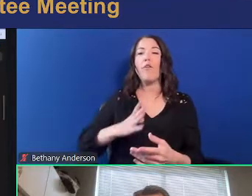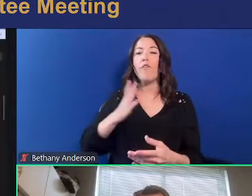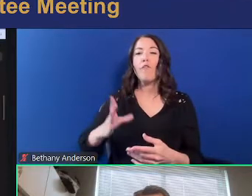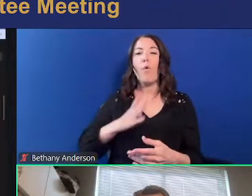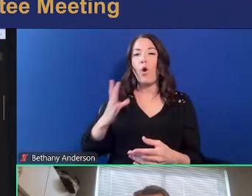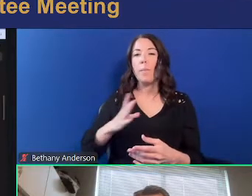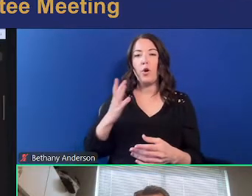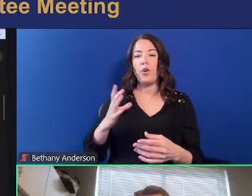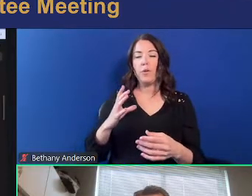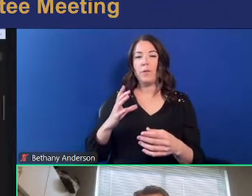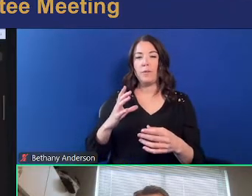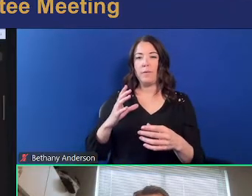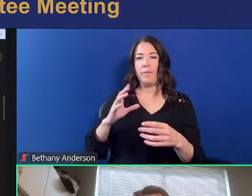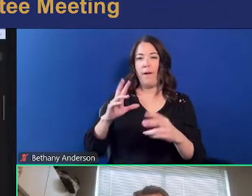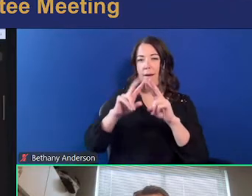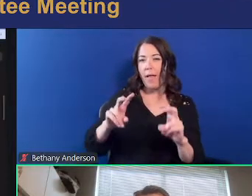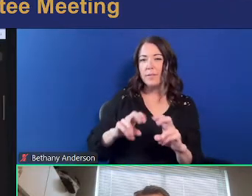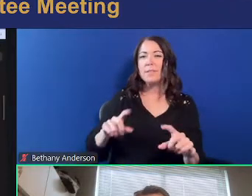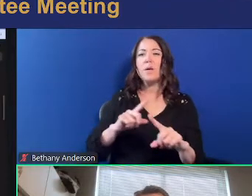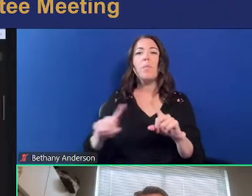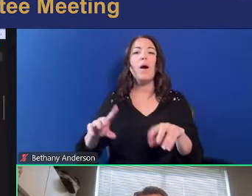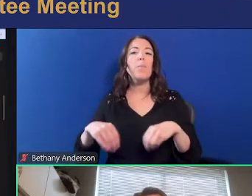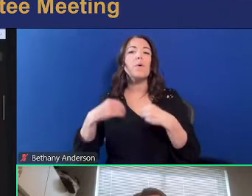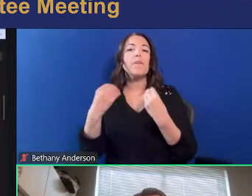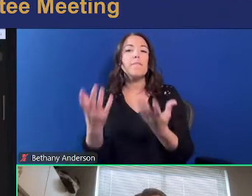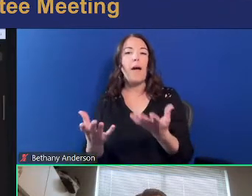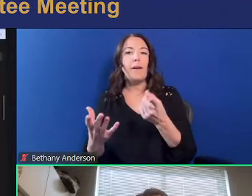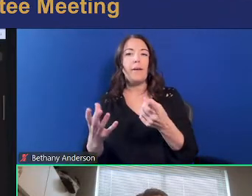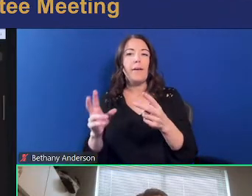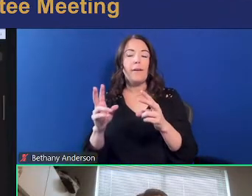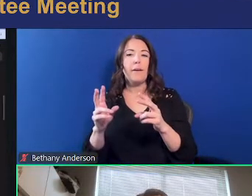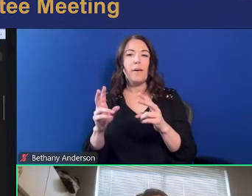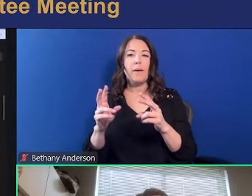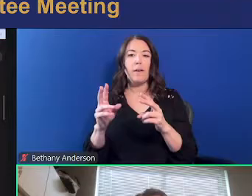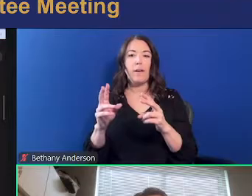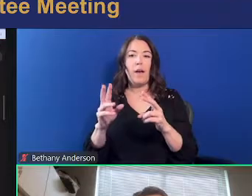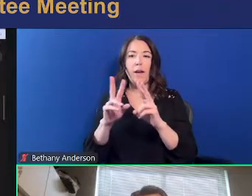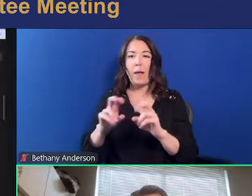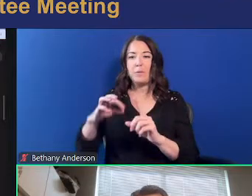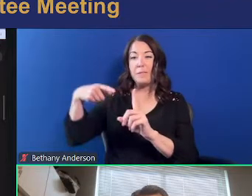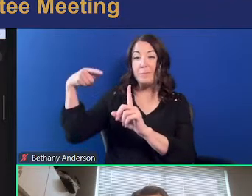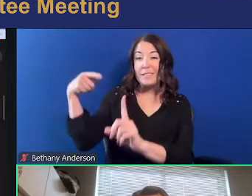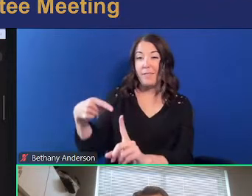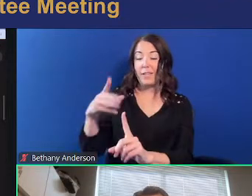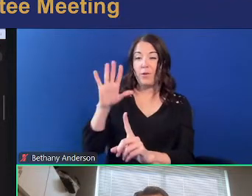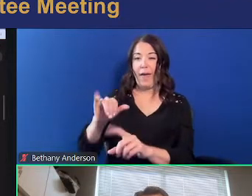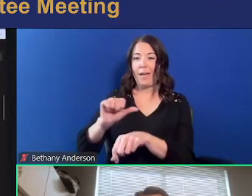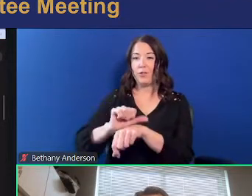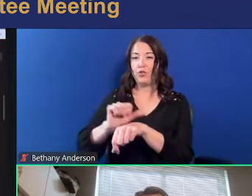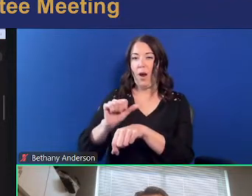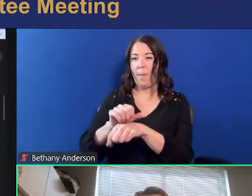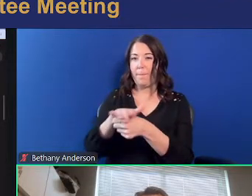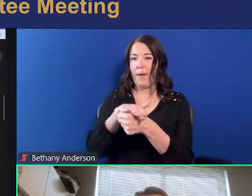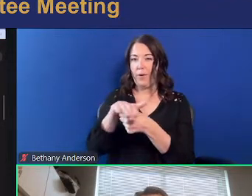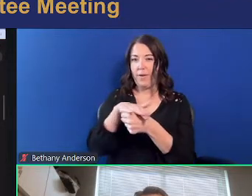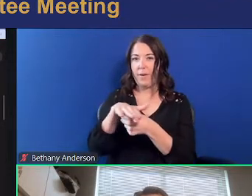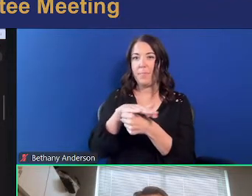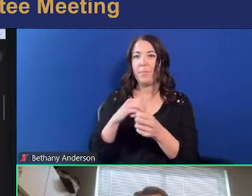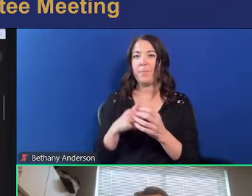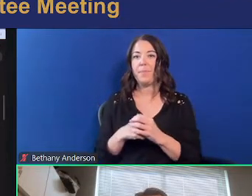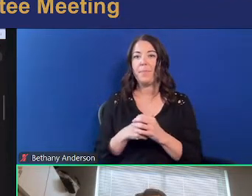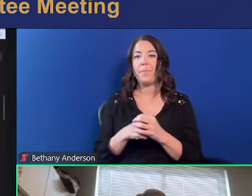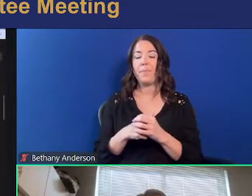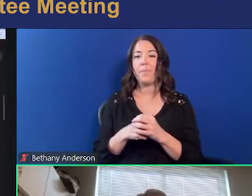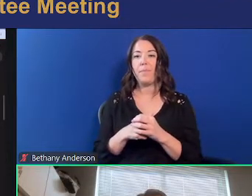providing information related to that specific job category and position.